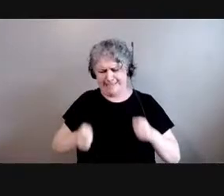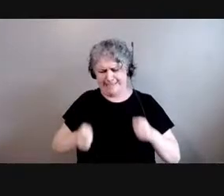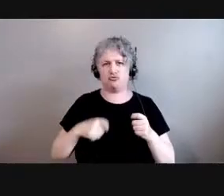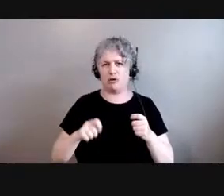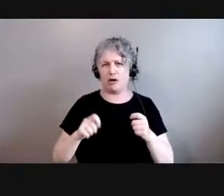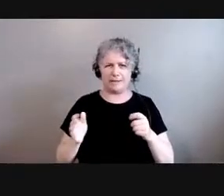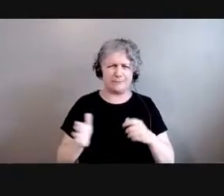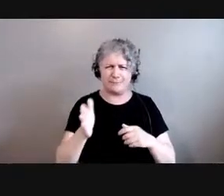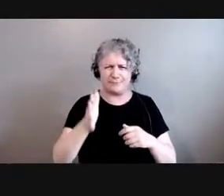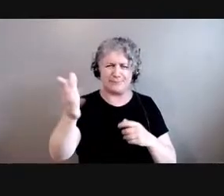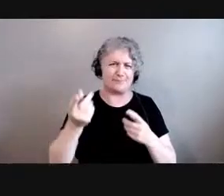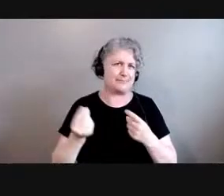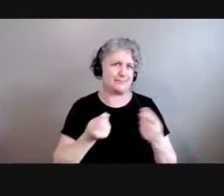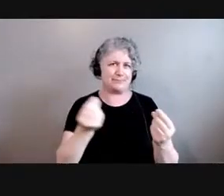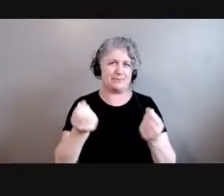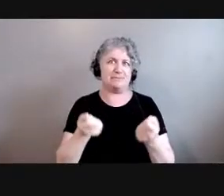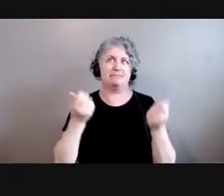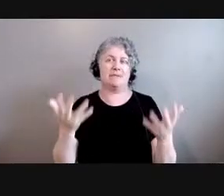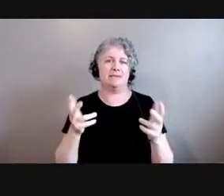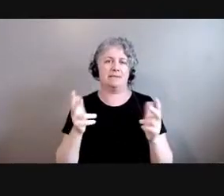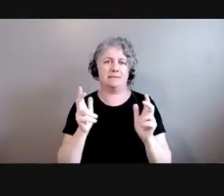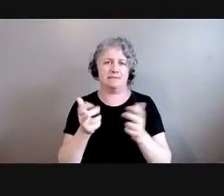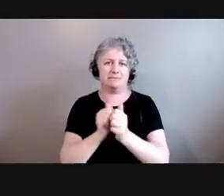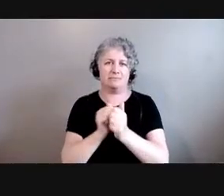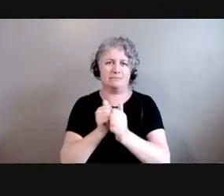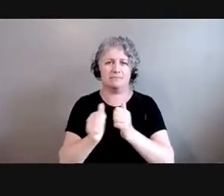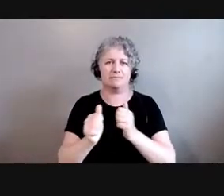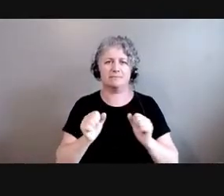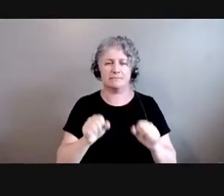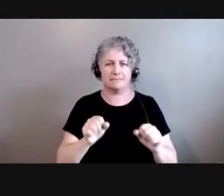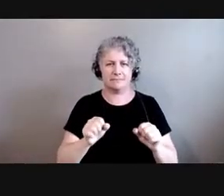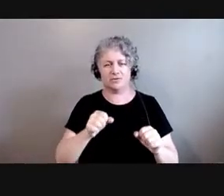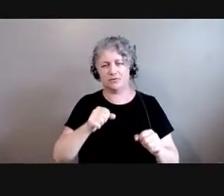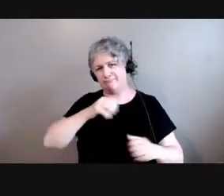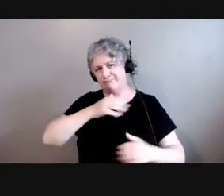be, and try as many sports and get out there and be a kid.